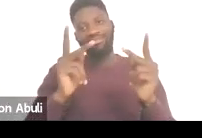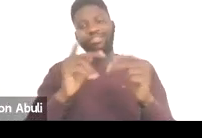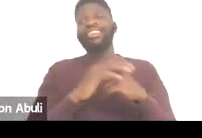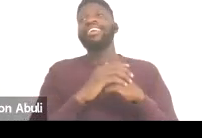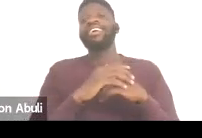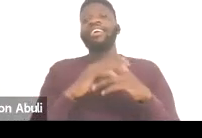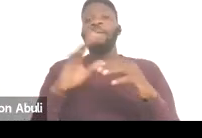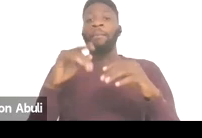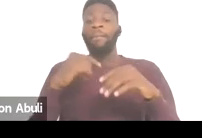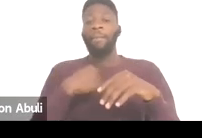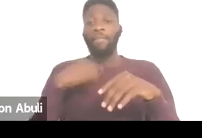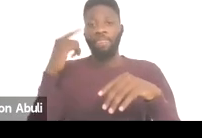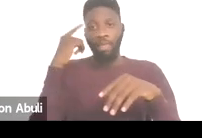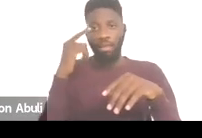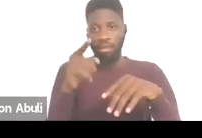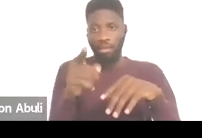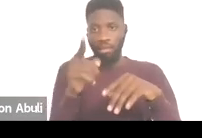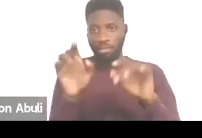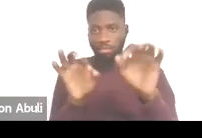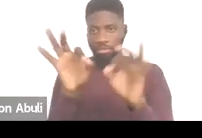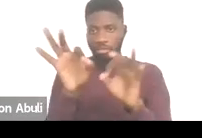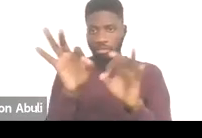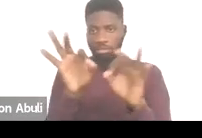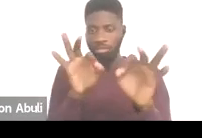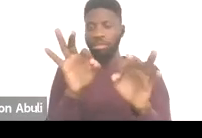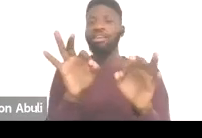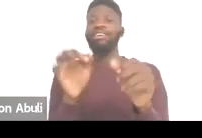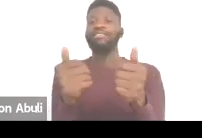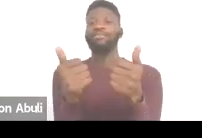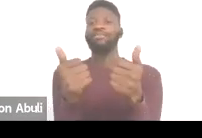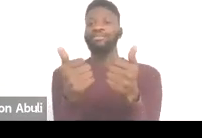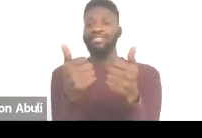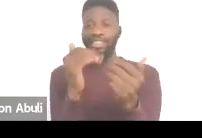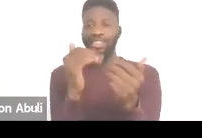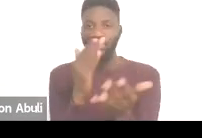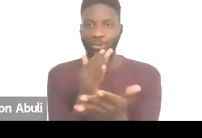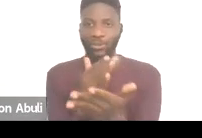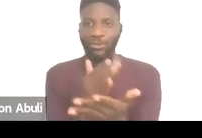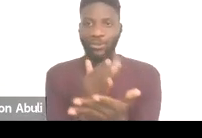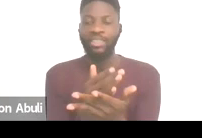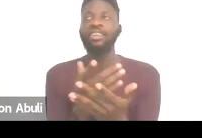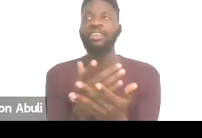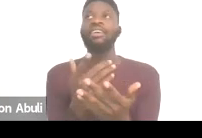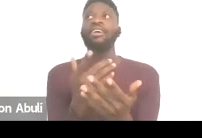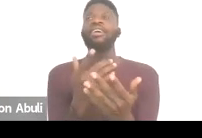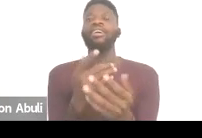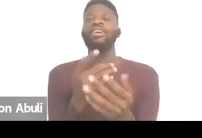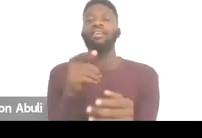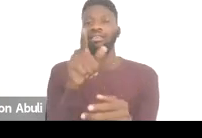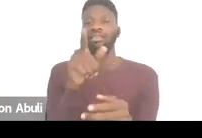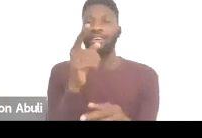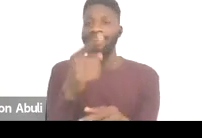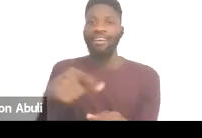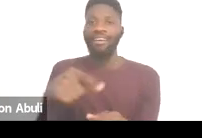I think that is good. That is very true. Yeah, you're very right. Being job ready